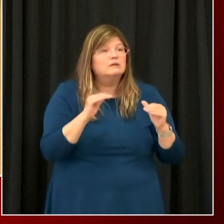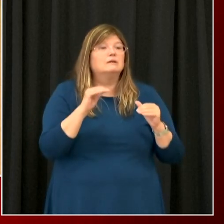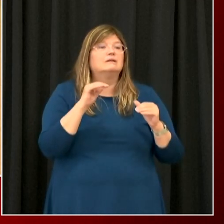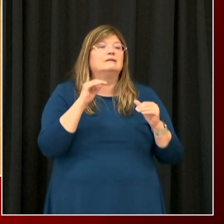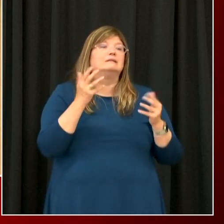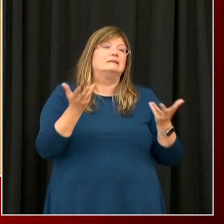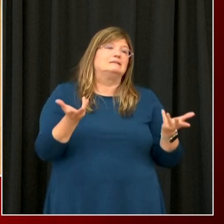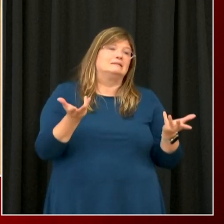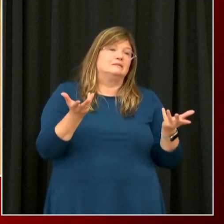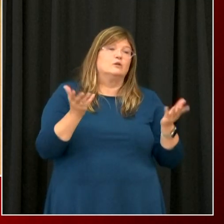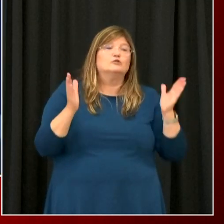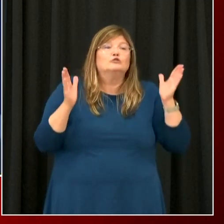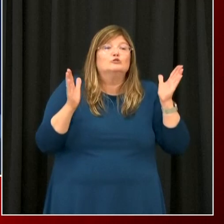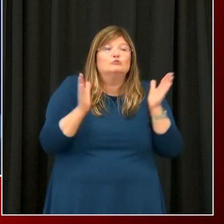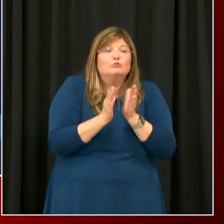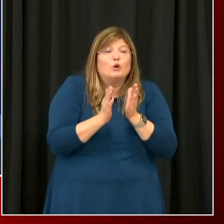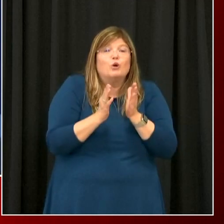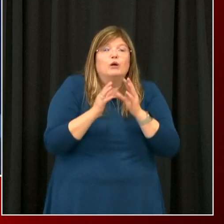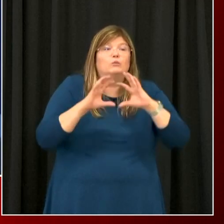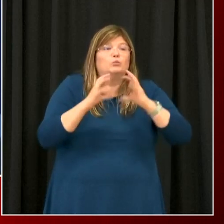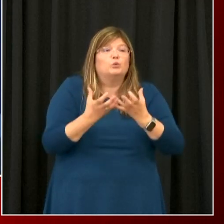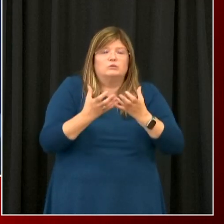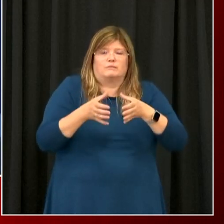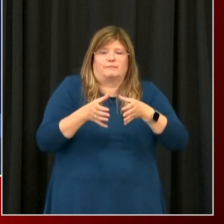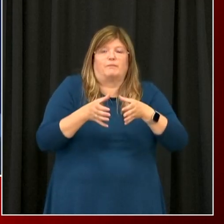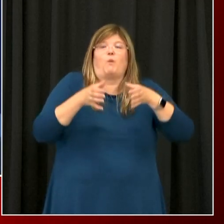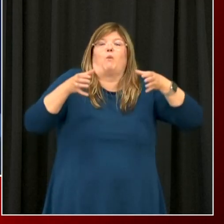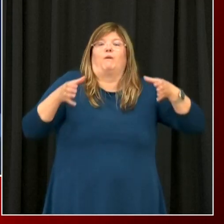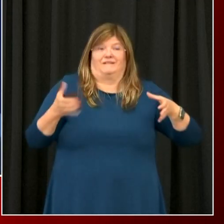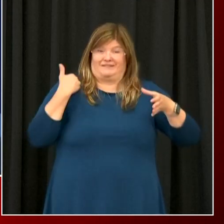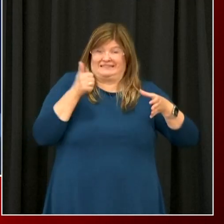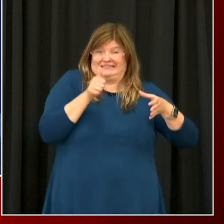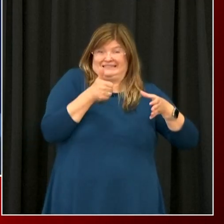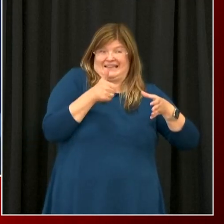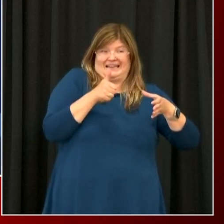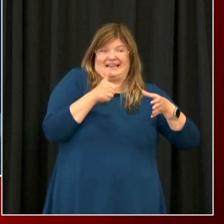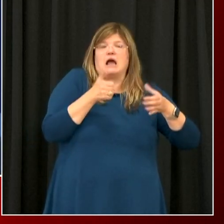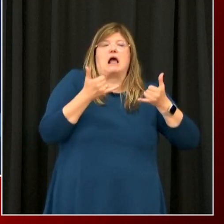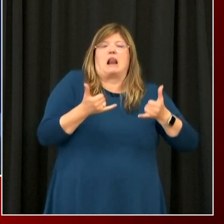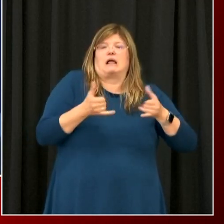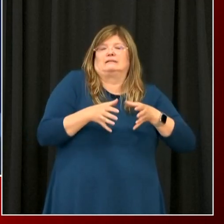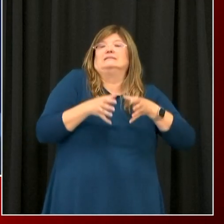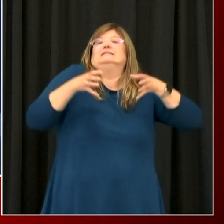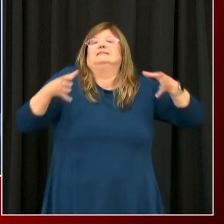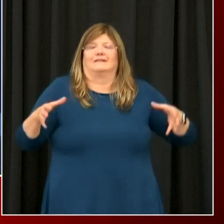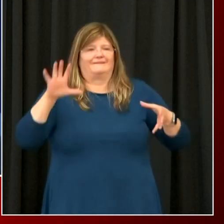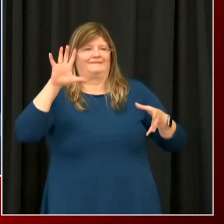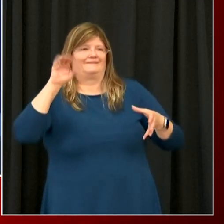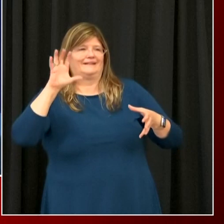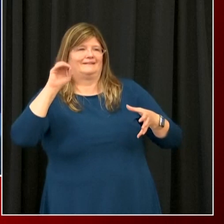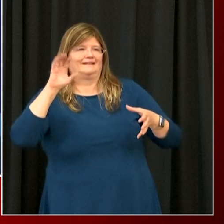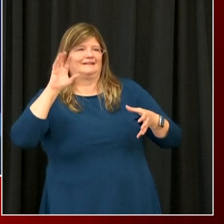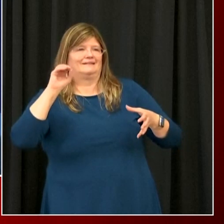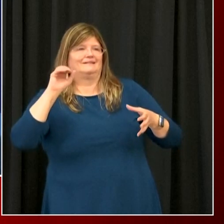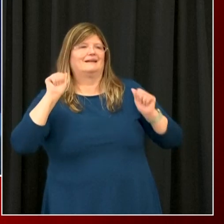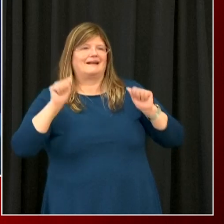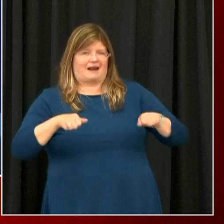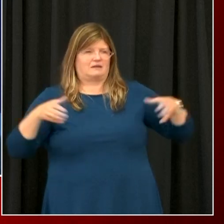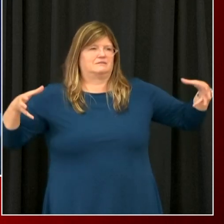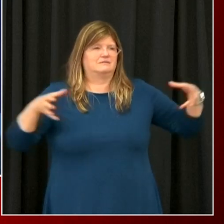small gatherings to increase from 10 to possibly 50. Also allowing for the beginning of some